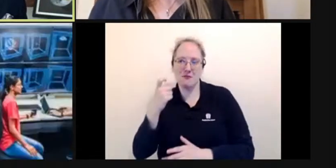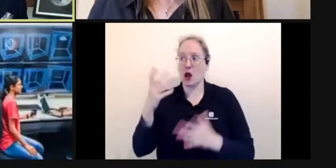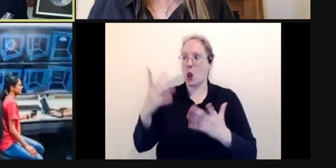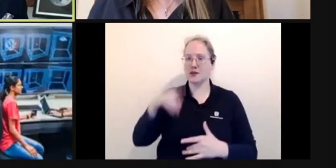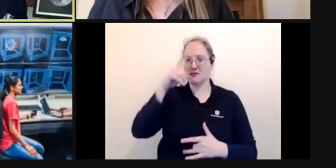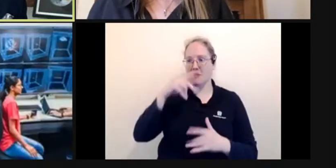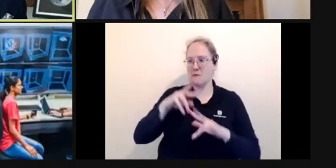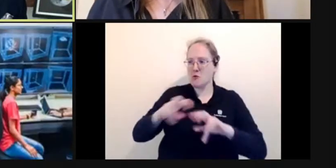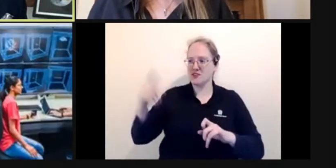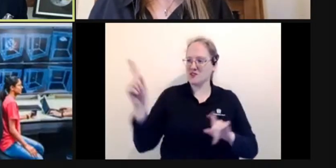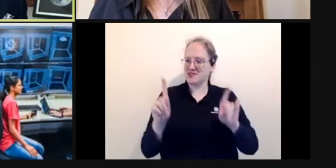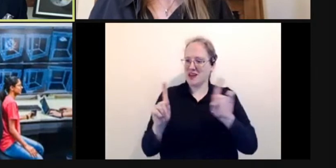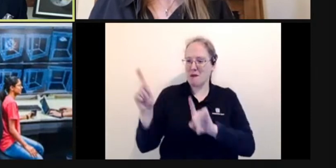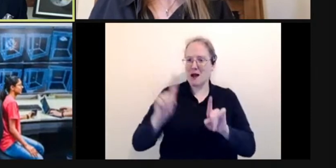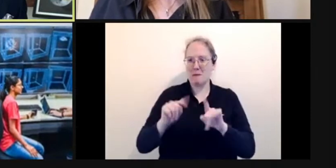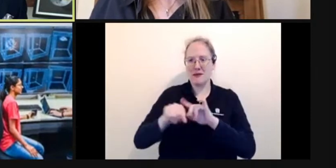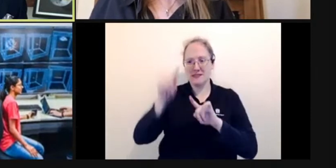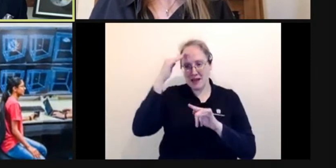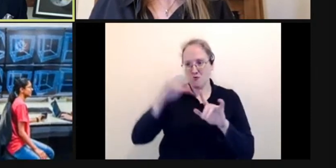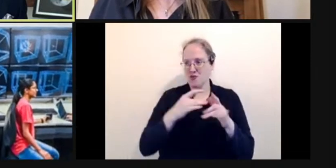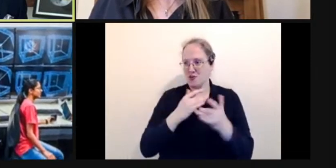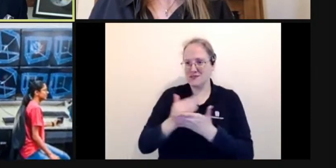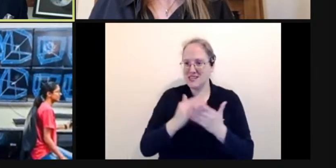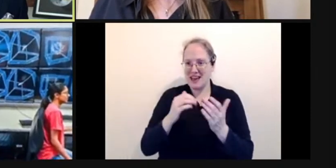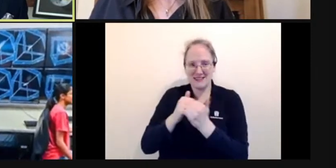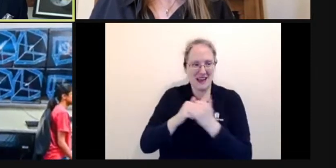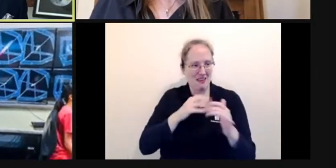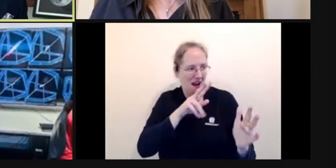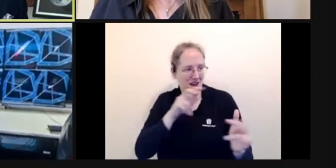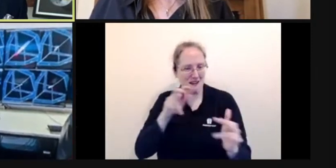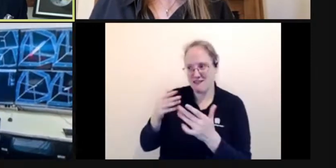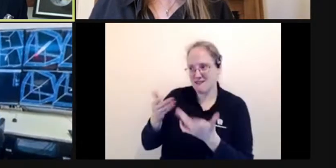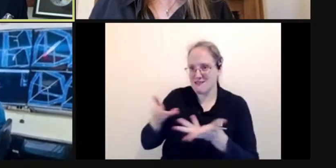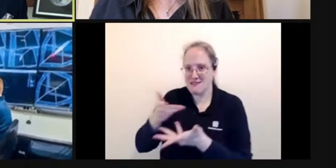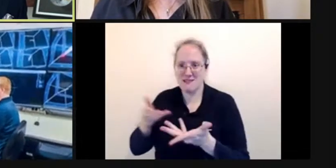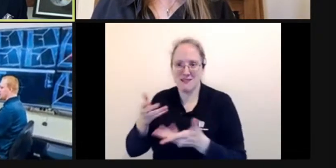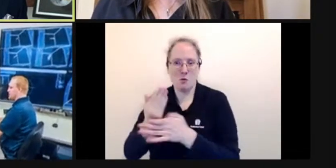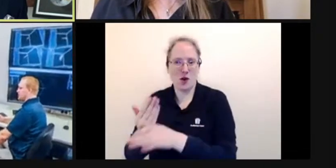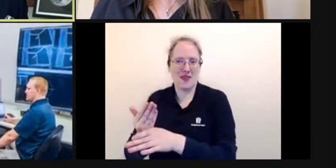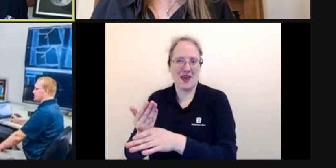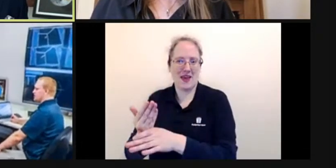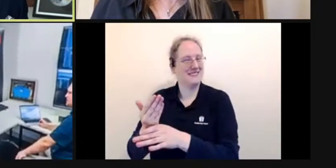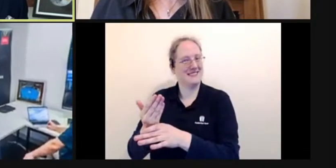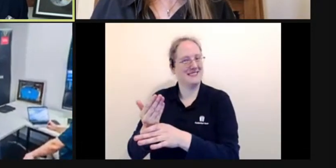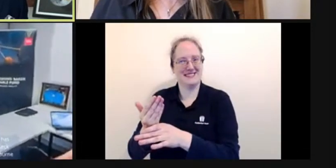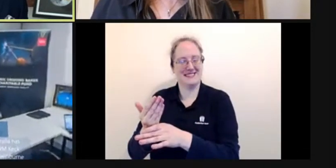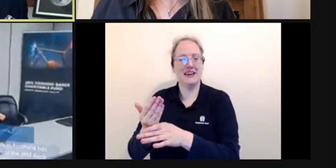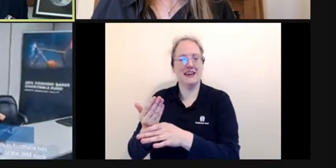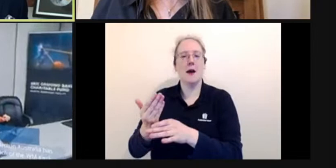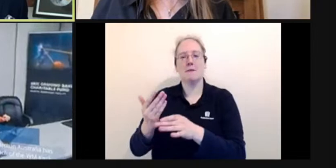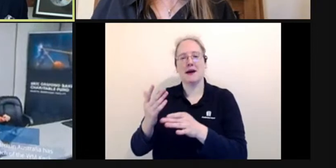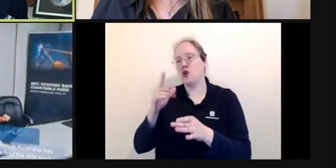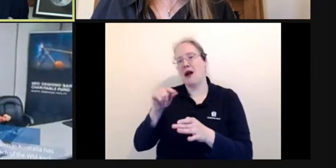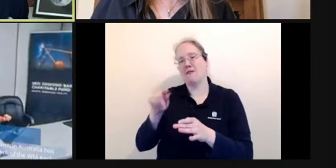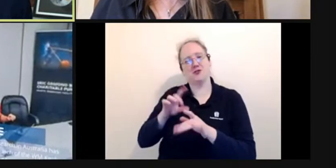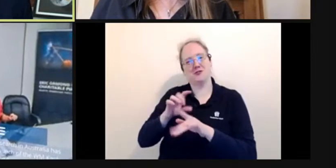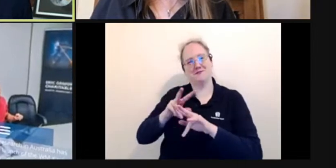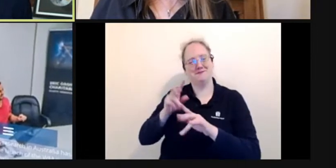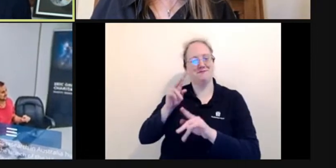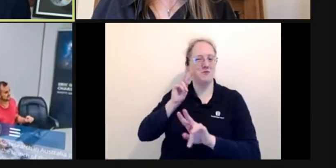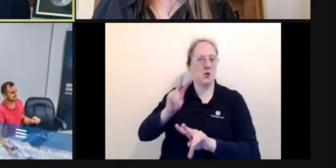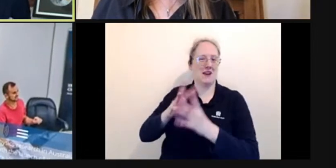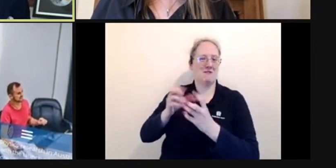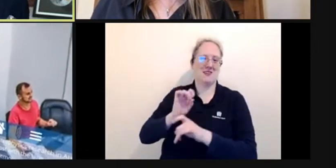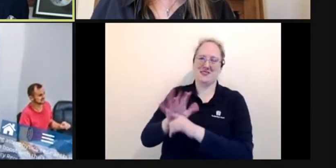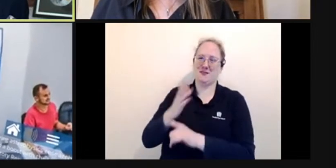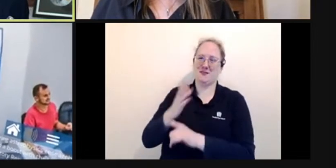amazing. You're going to have to look at that in your own time, because we have run out of time. Gracie Pearson has asked, are aliens